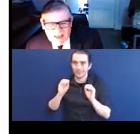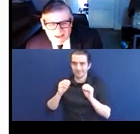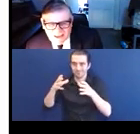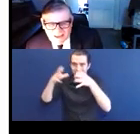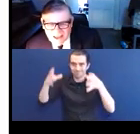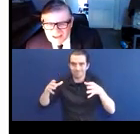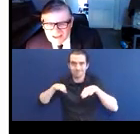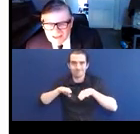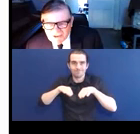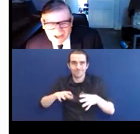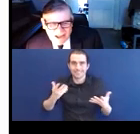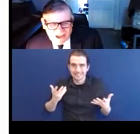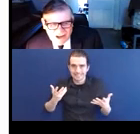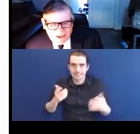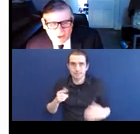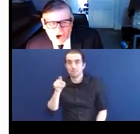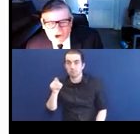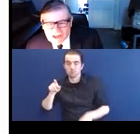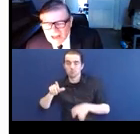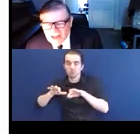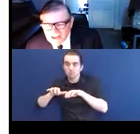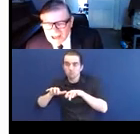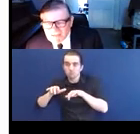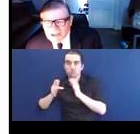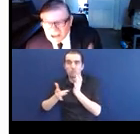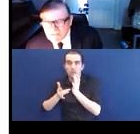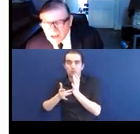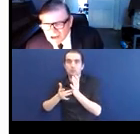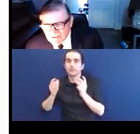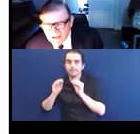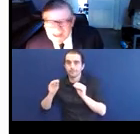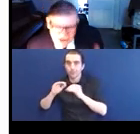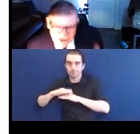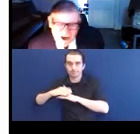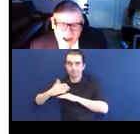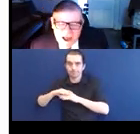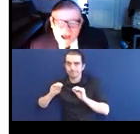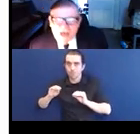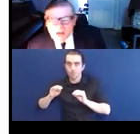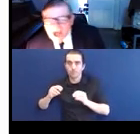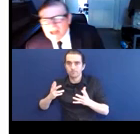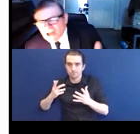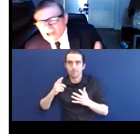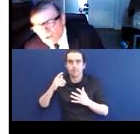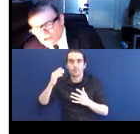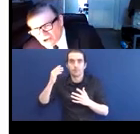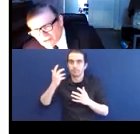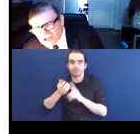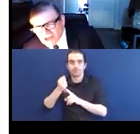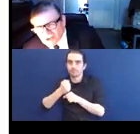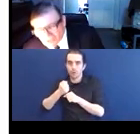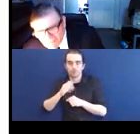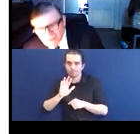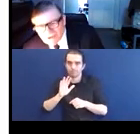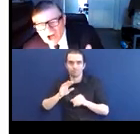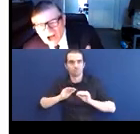The other thing there, the need for vocational training to work alongside other schemes such as microfinance, so you can buy your sewing machine